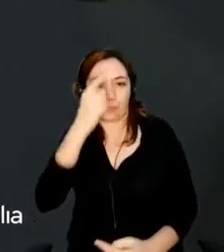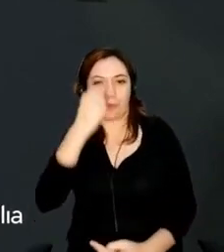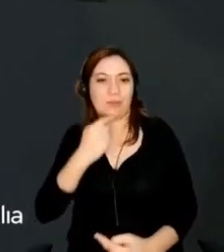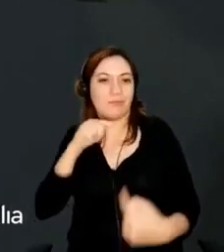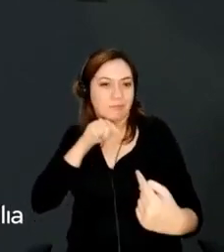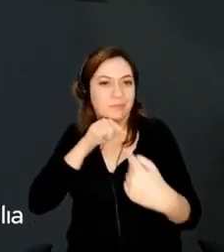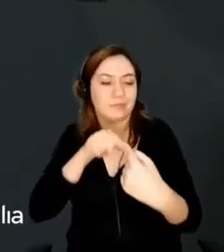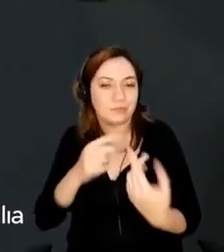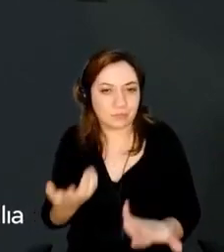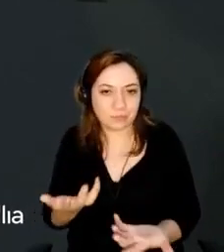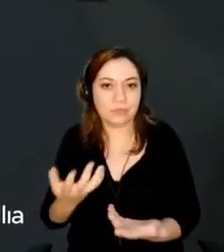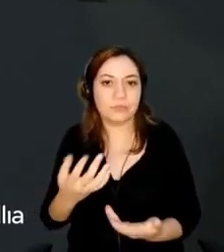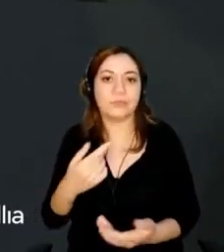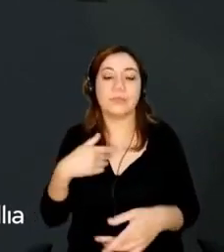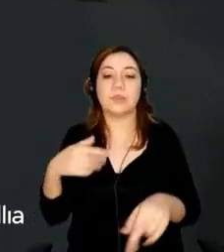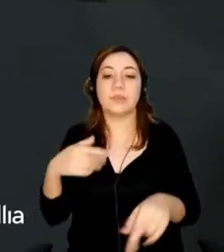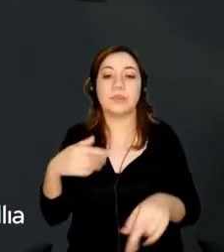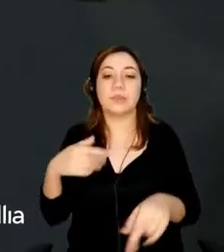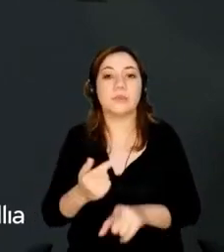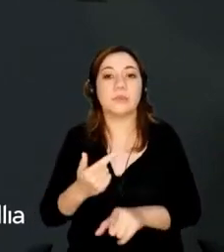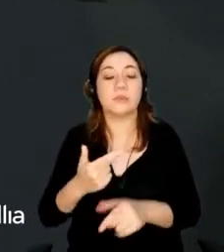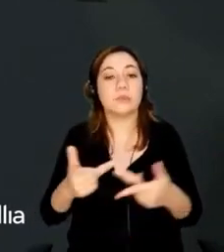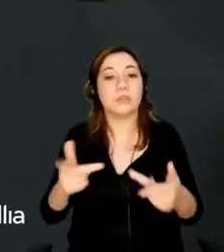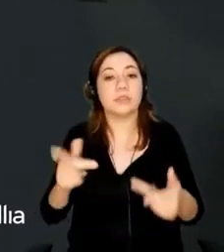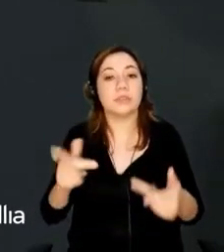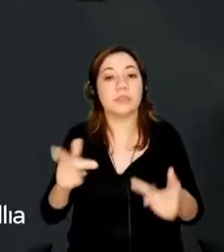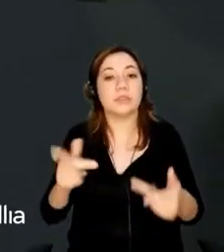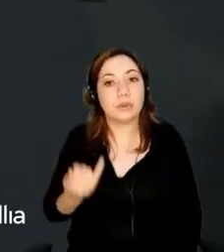smarter decisions. And so we have